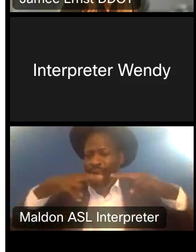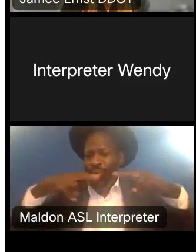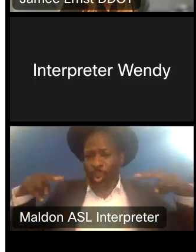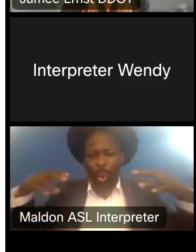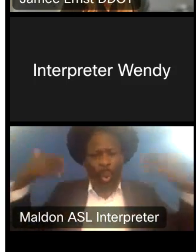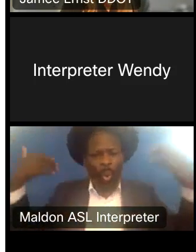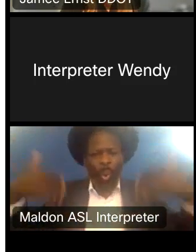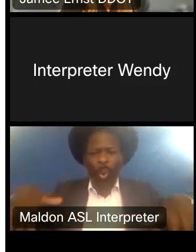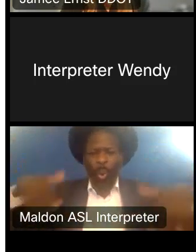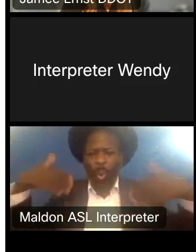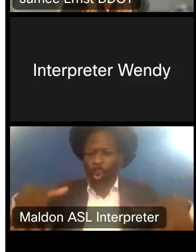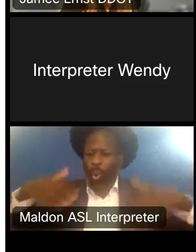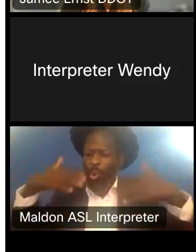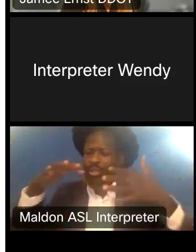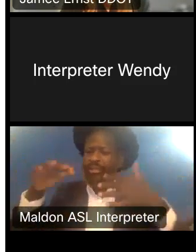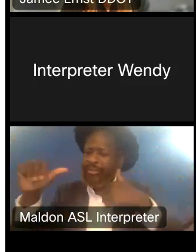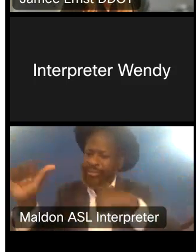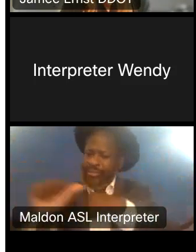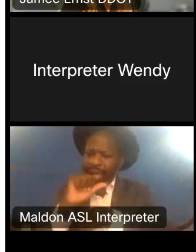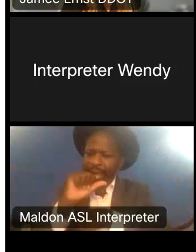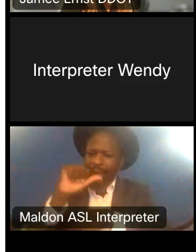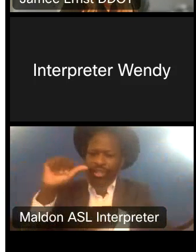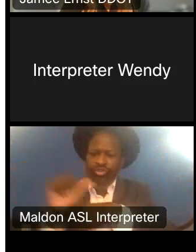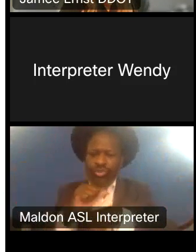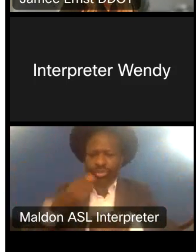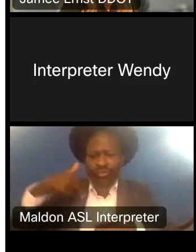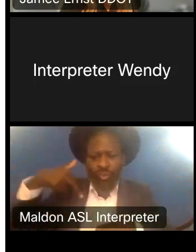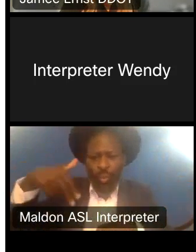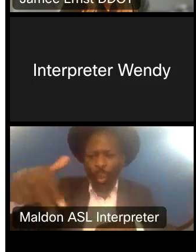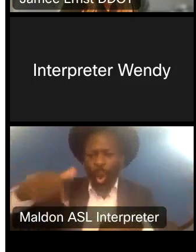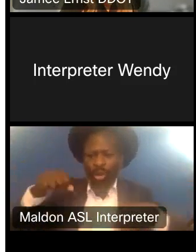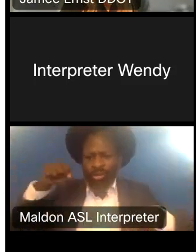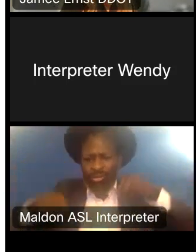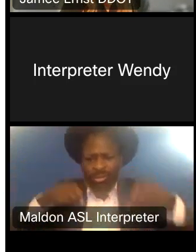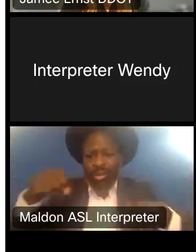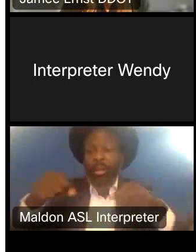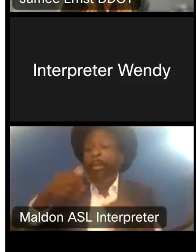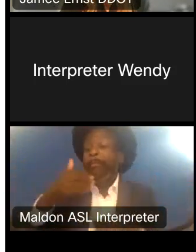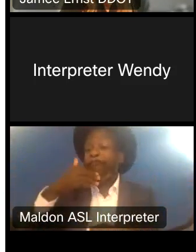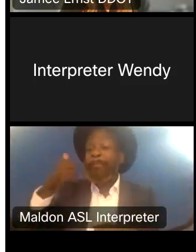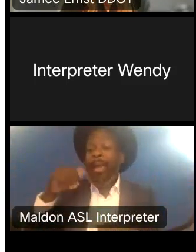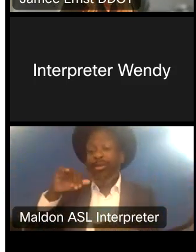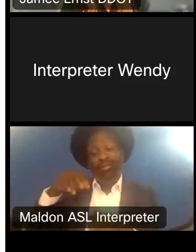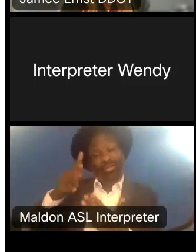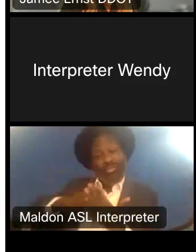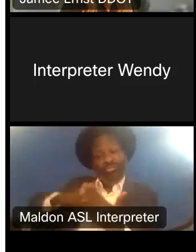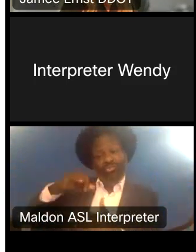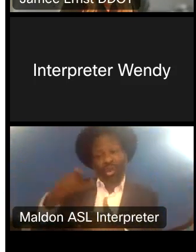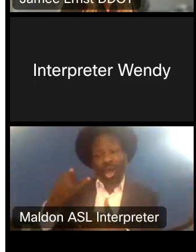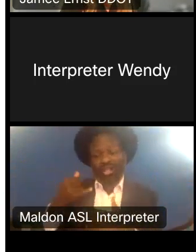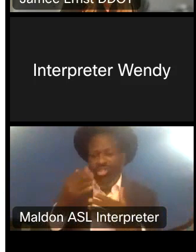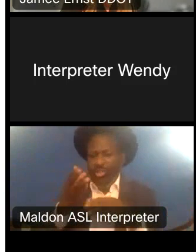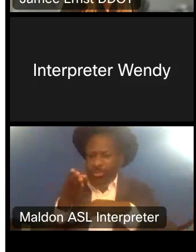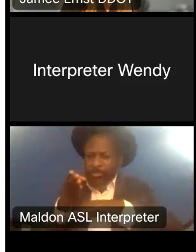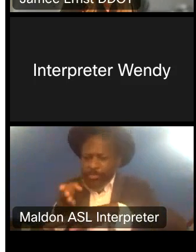in a car. And it would be a great service to Ward 5 if this project could incorporate some improvements to